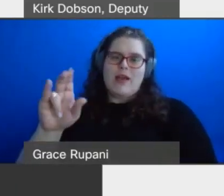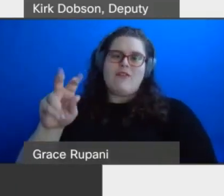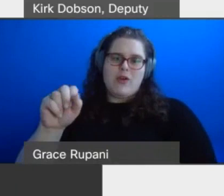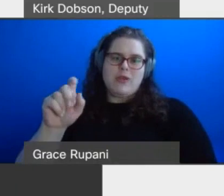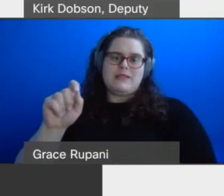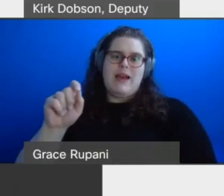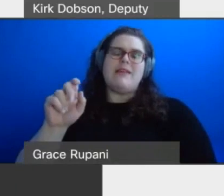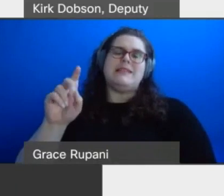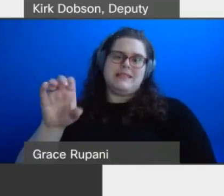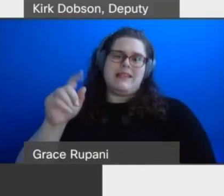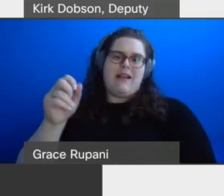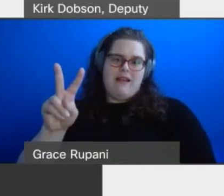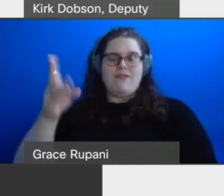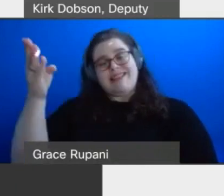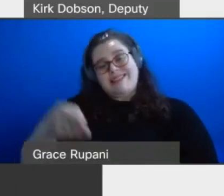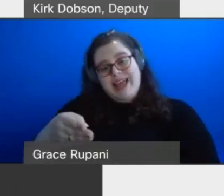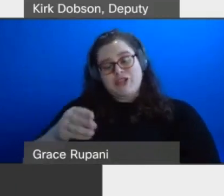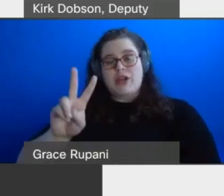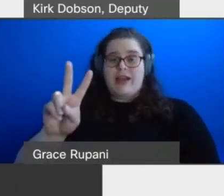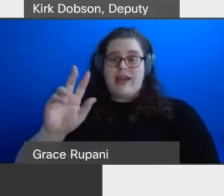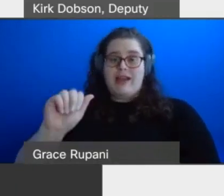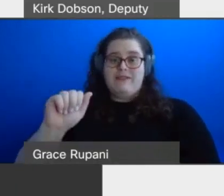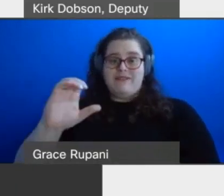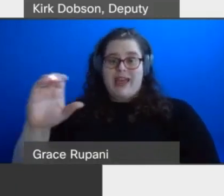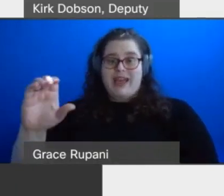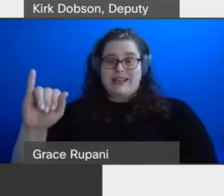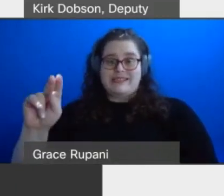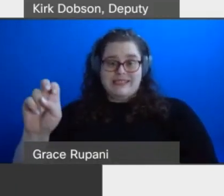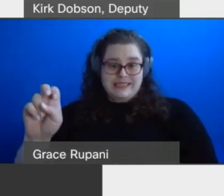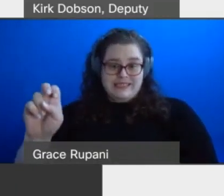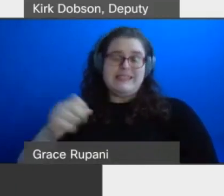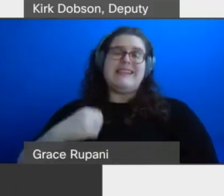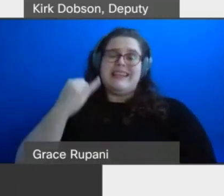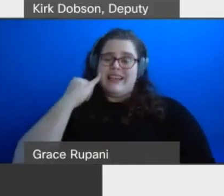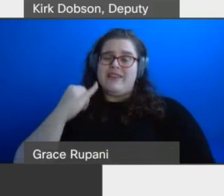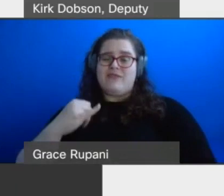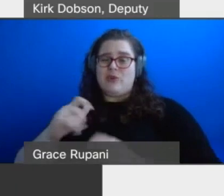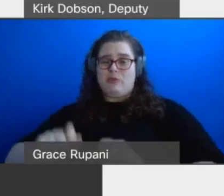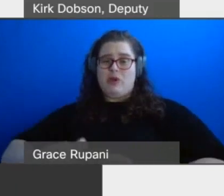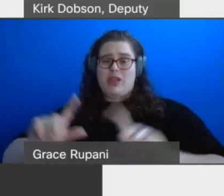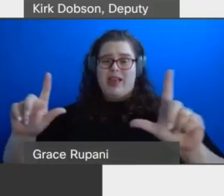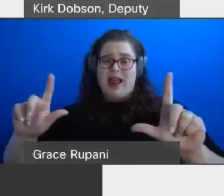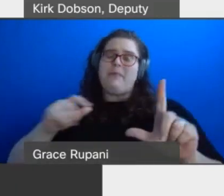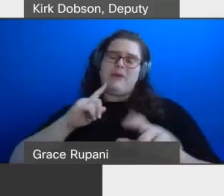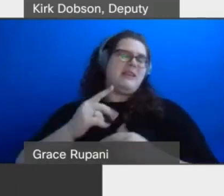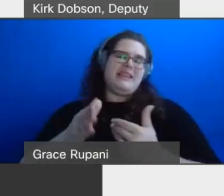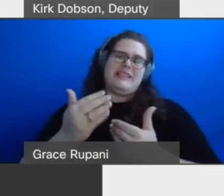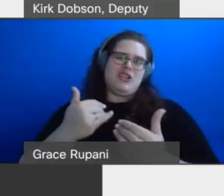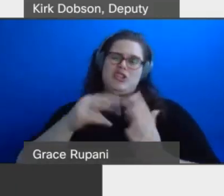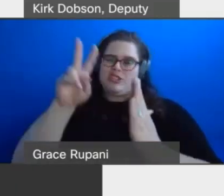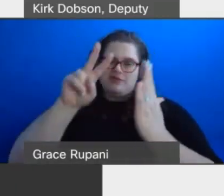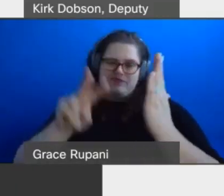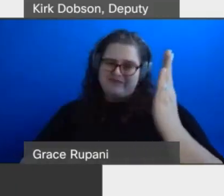coronavirus.dc.gov/vaccine. If you can pull it up, Director Reese, and share it, that will probably be the best thing, just because it does kind of go through all